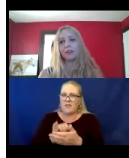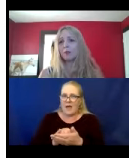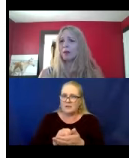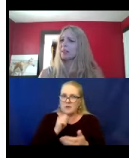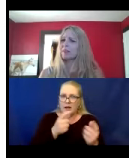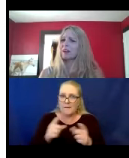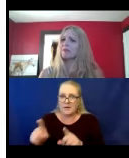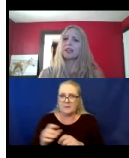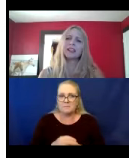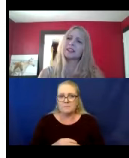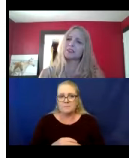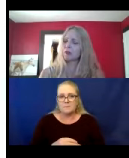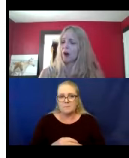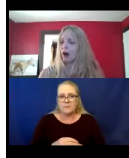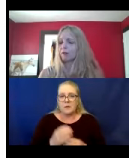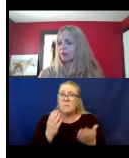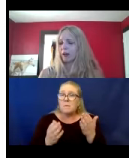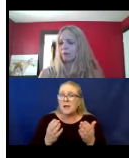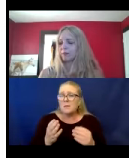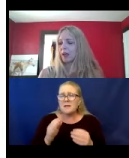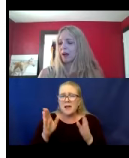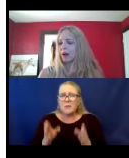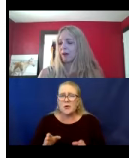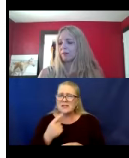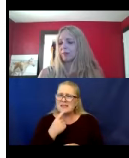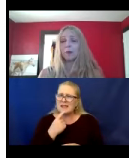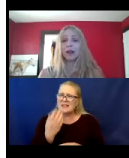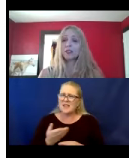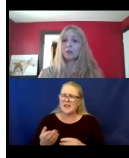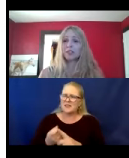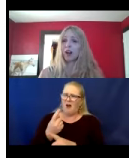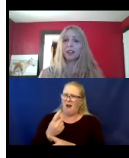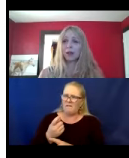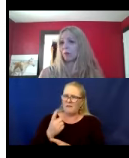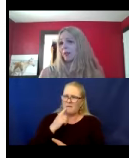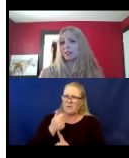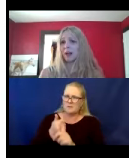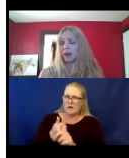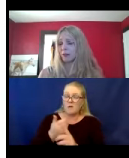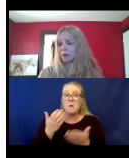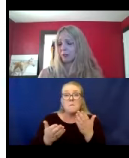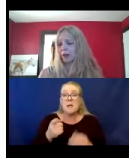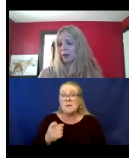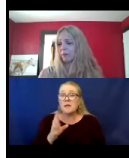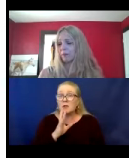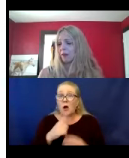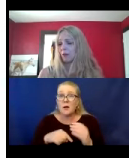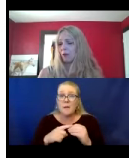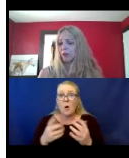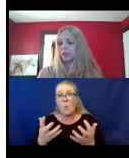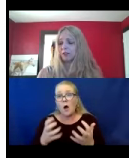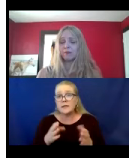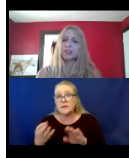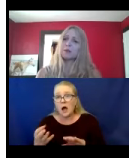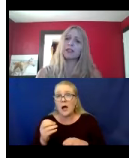about that, they might be kind of saying things that are off for them. They might actually be talking about wanting to die or suicide,